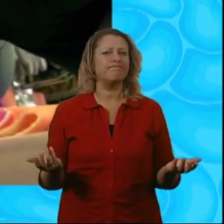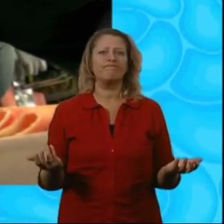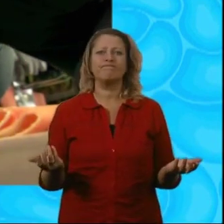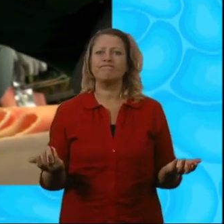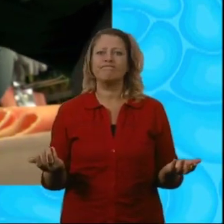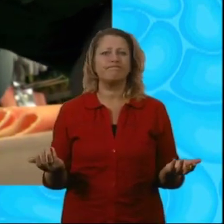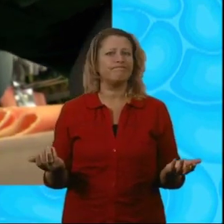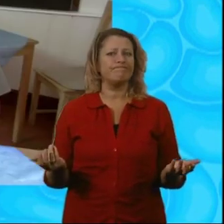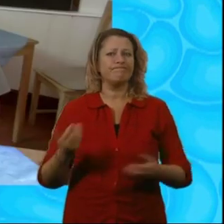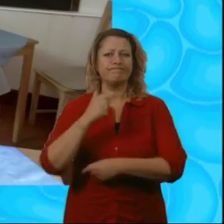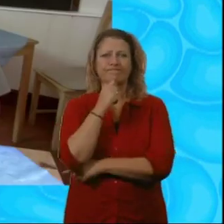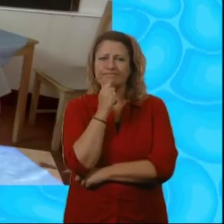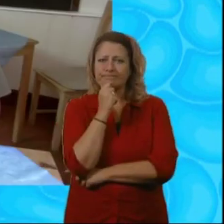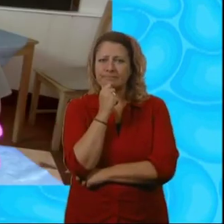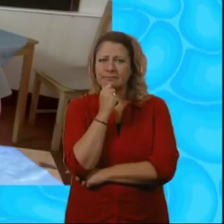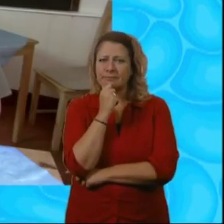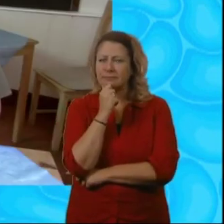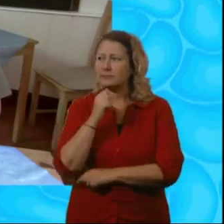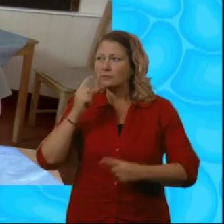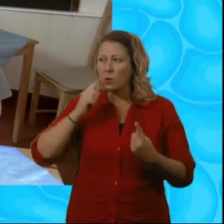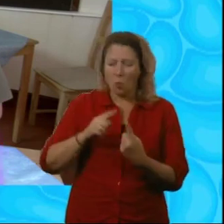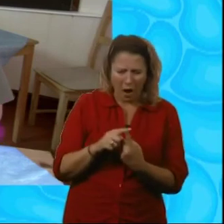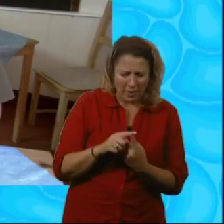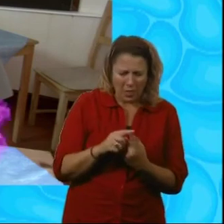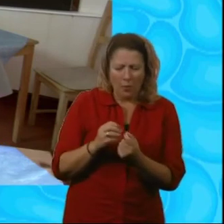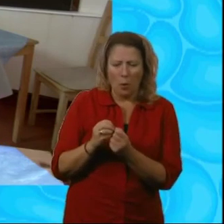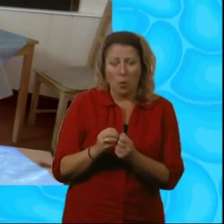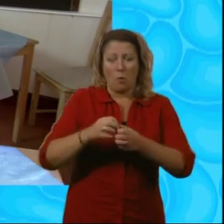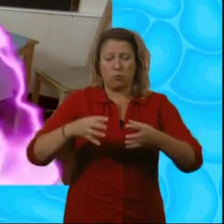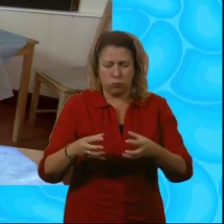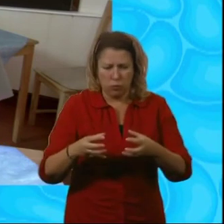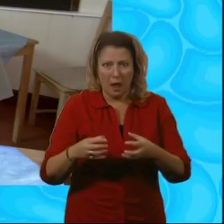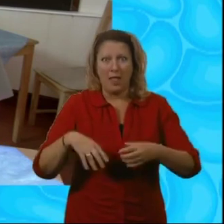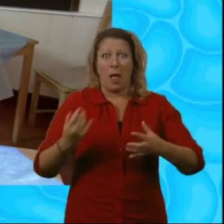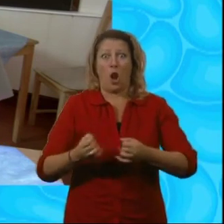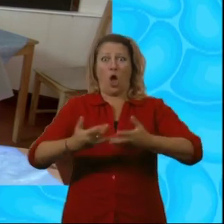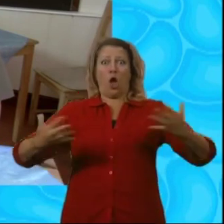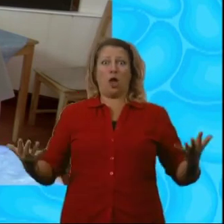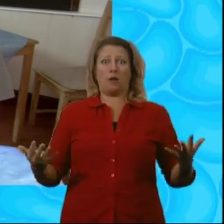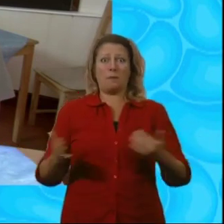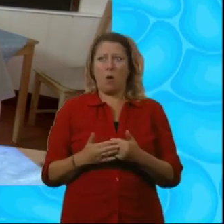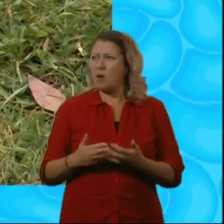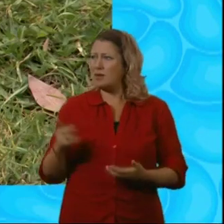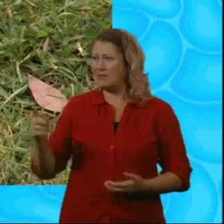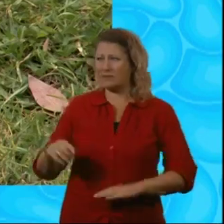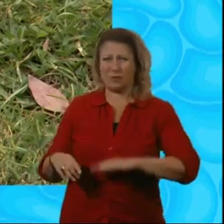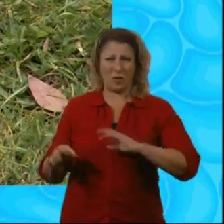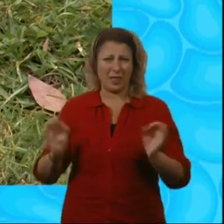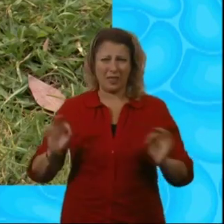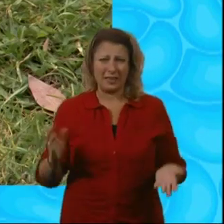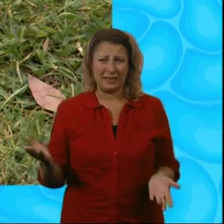Oh no! Turn one into a few and then lots. He's still not going to be full up. Oh